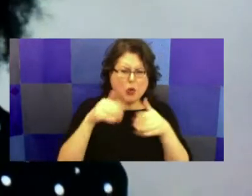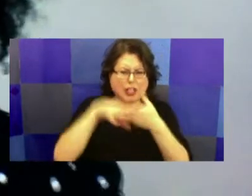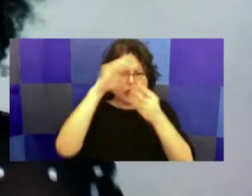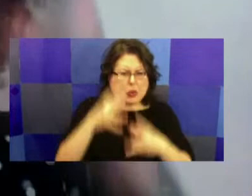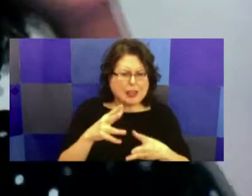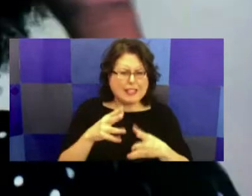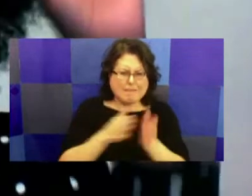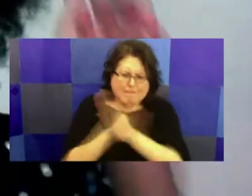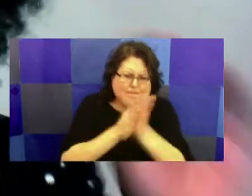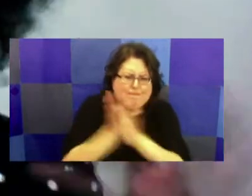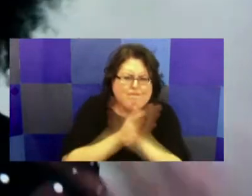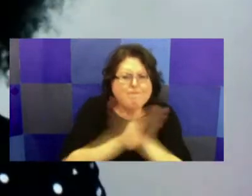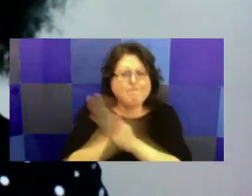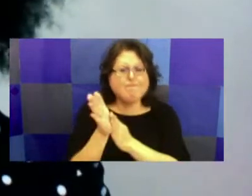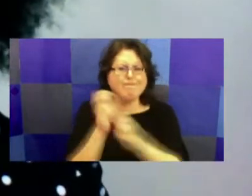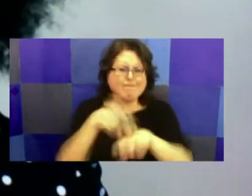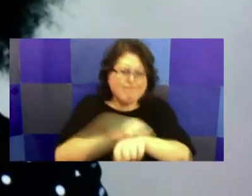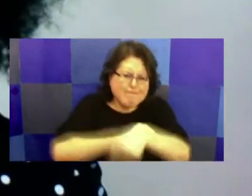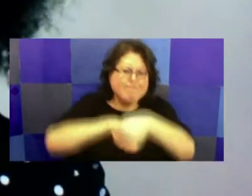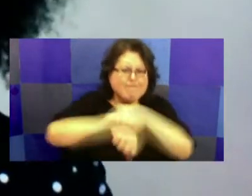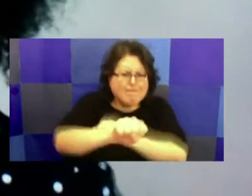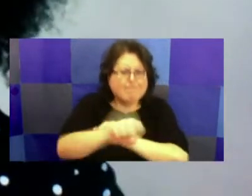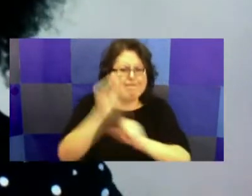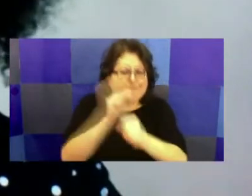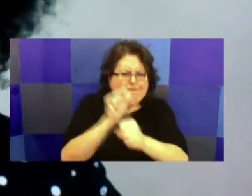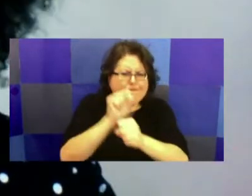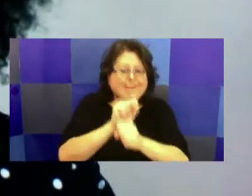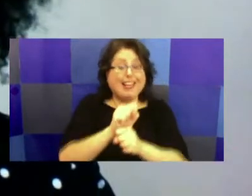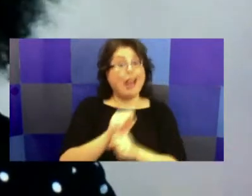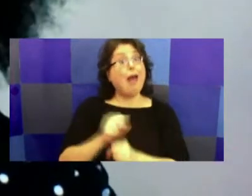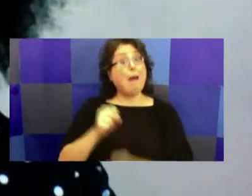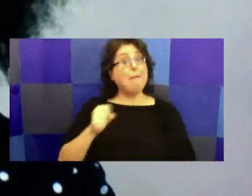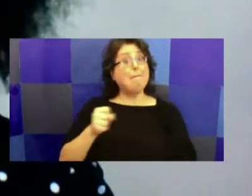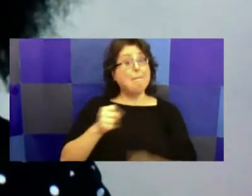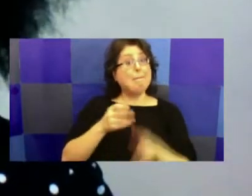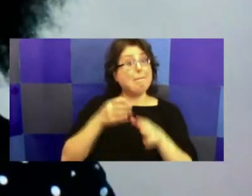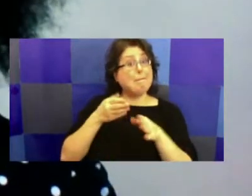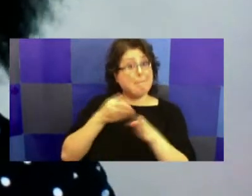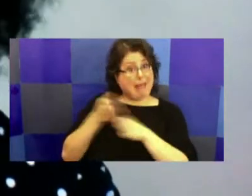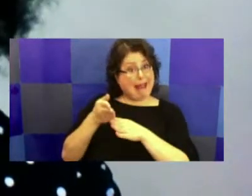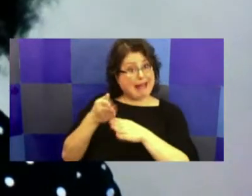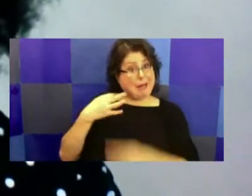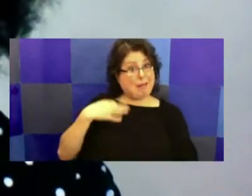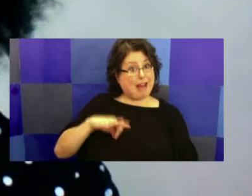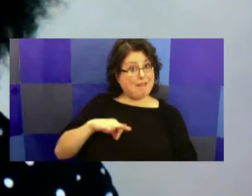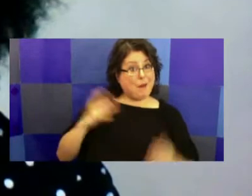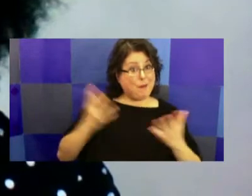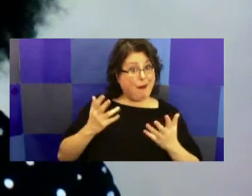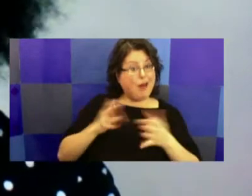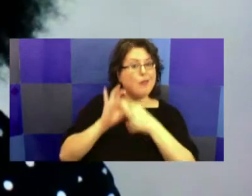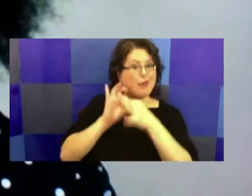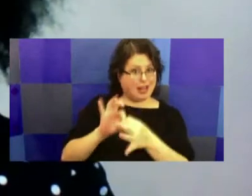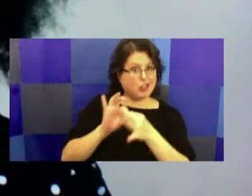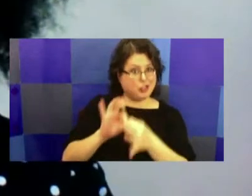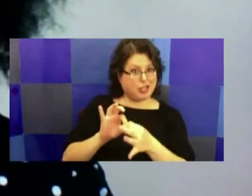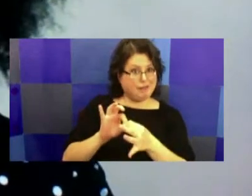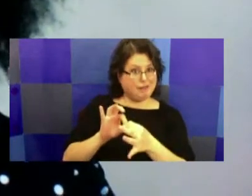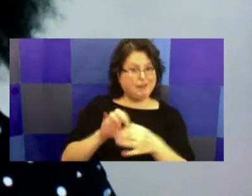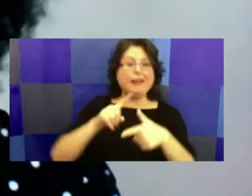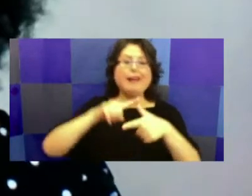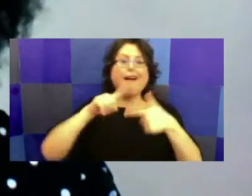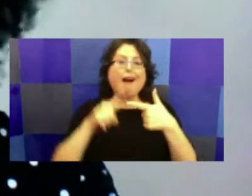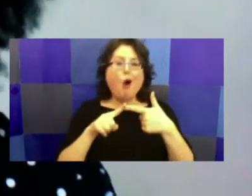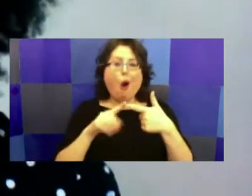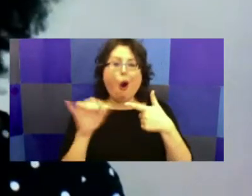And so one of the main benefit is, of course, the relationship. Secondary to that, they have the opportunity to network